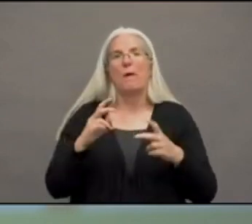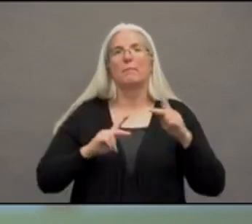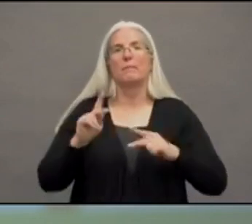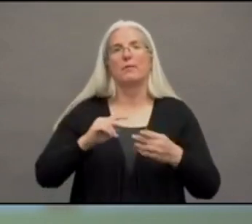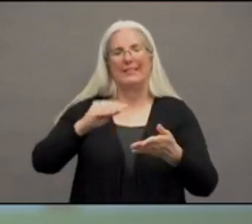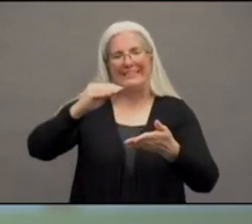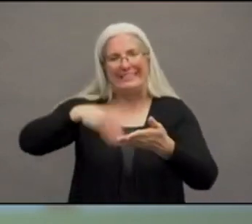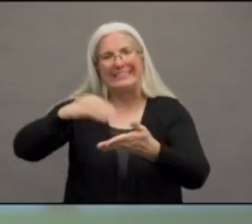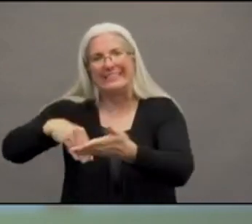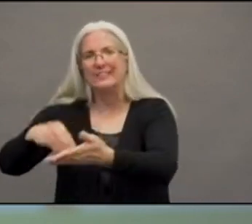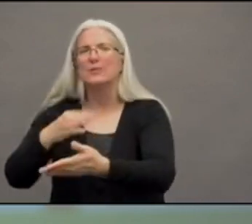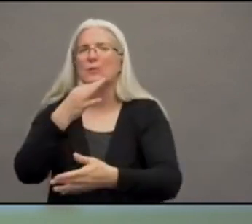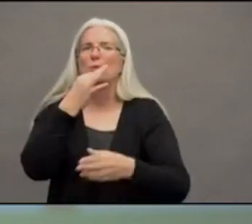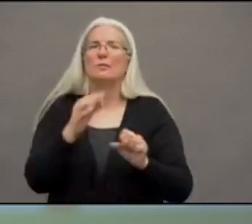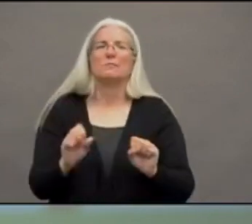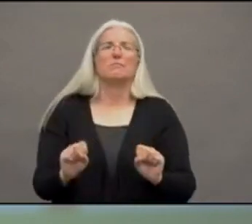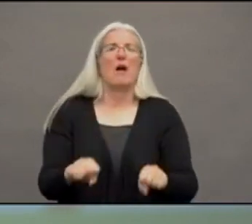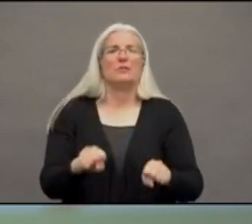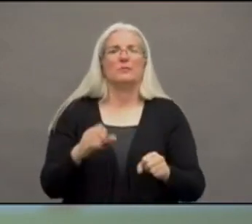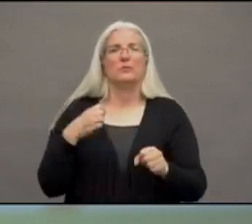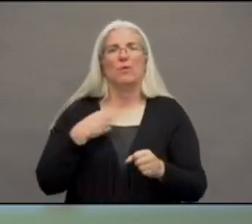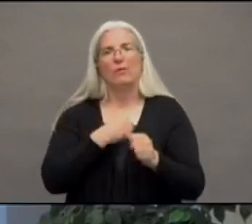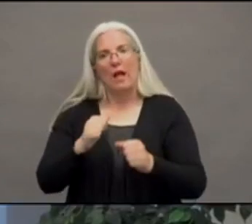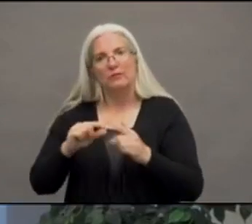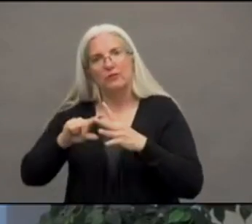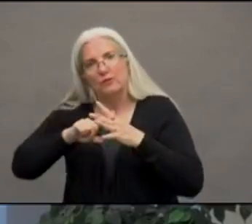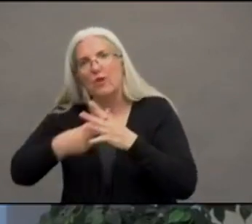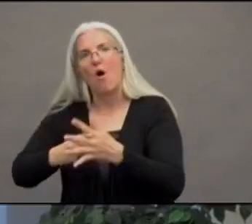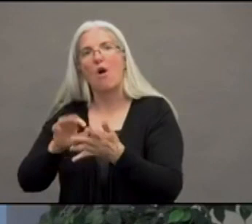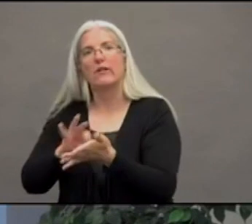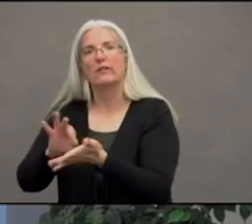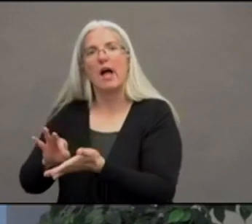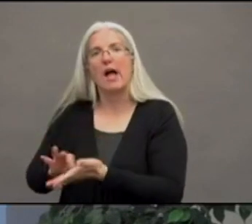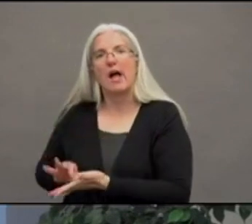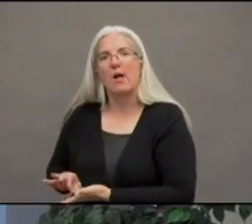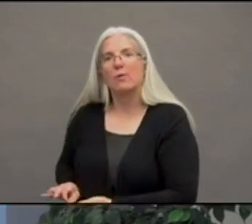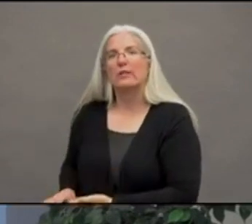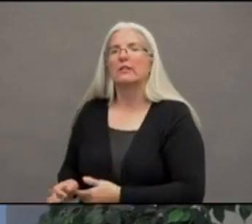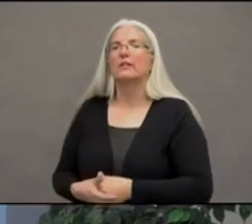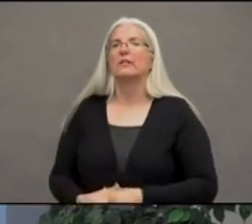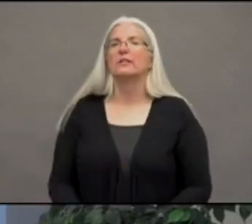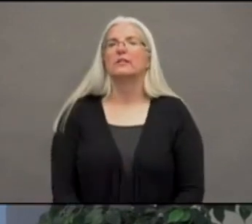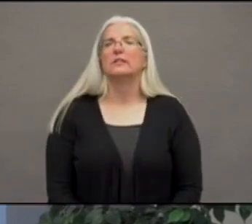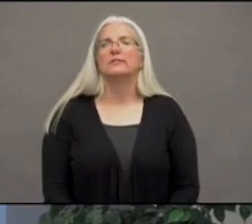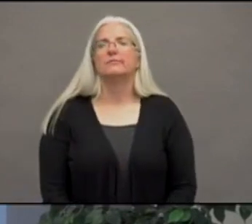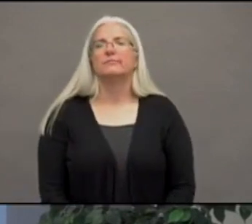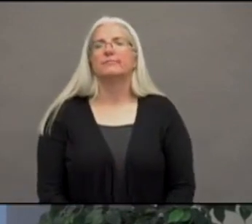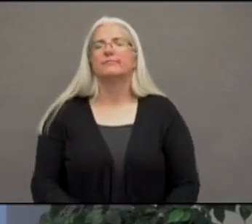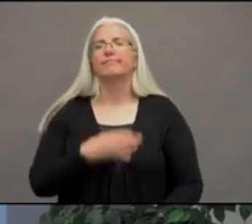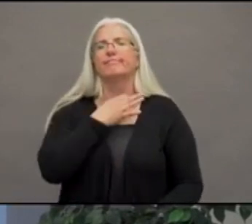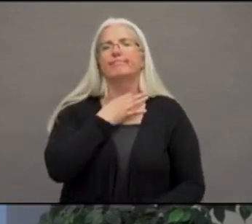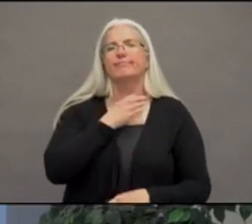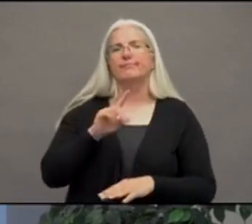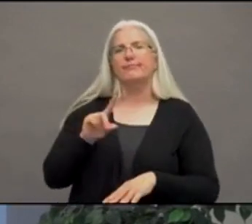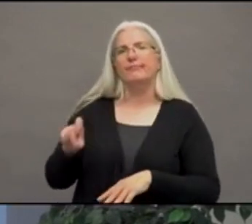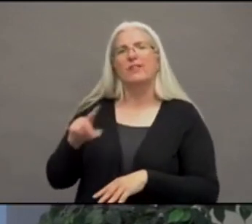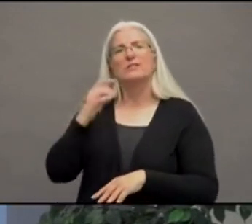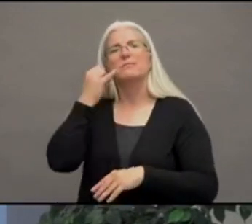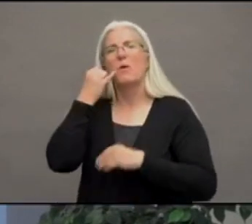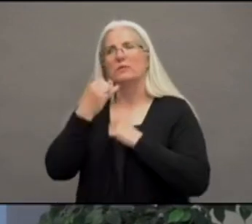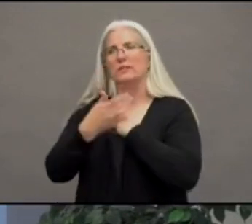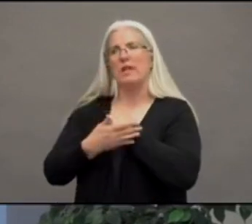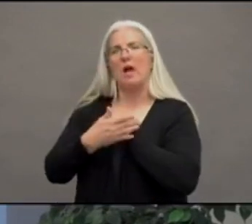so that we can get everyone counted now. And so what if our county does not respond and people do